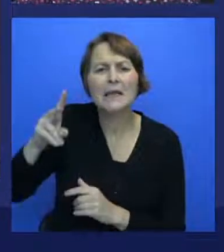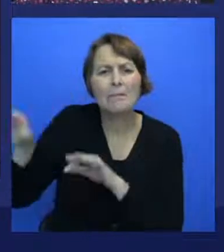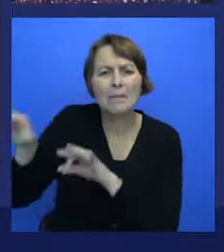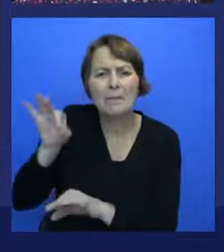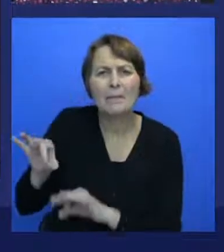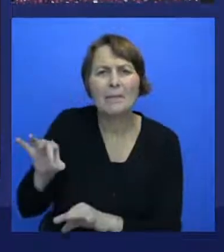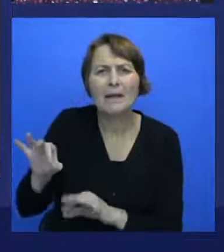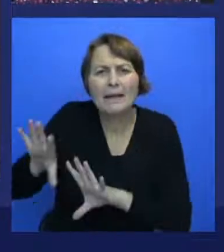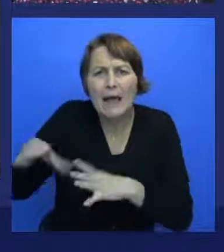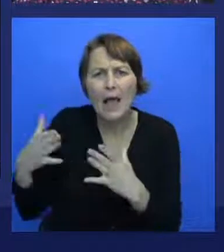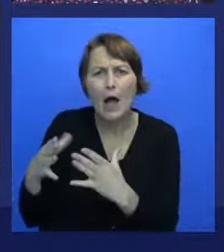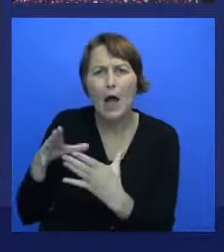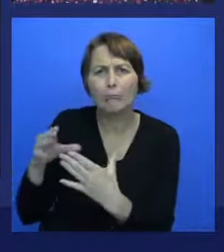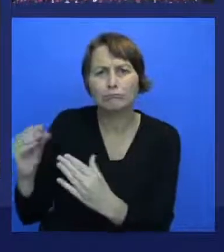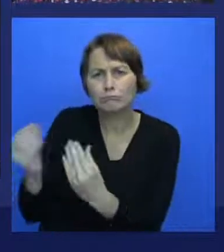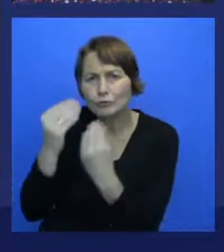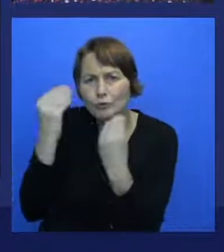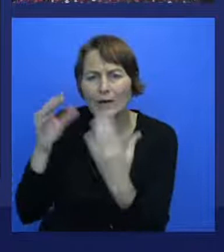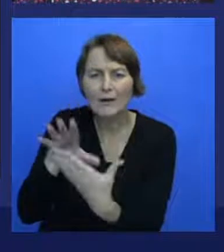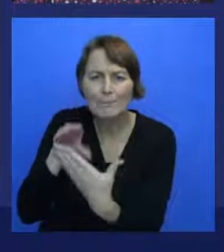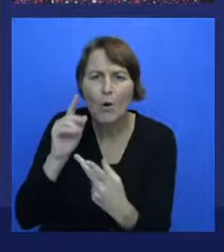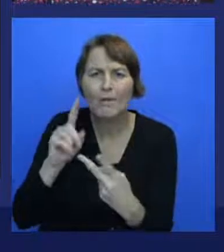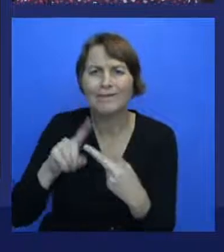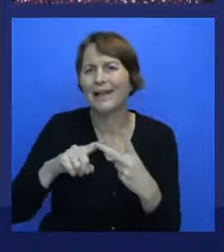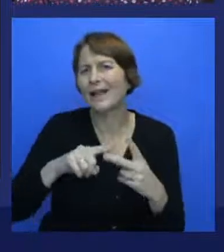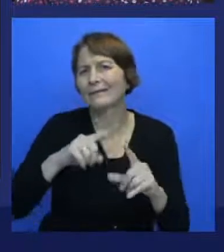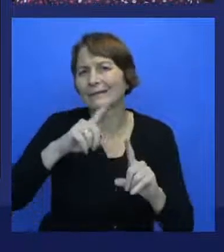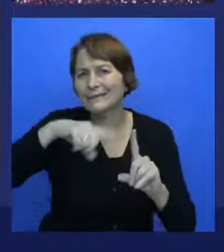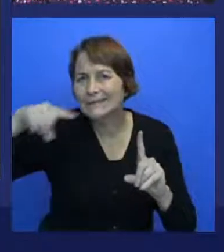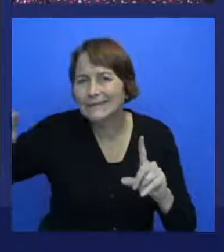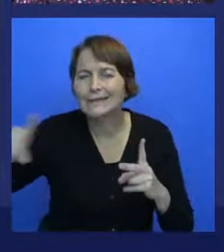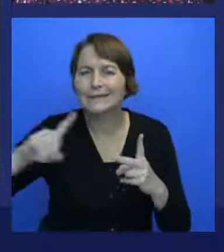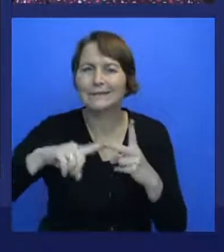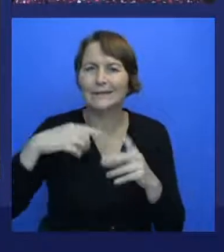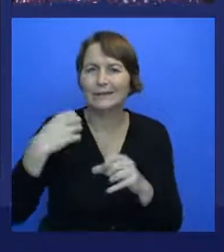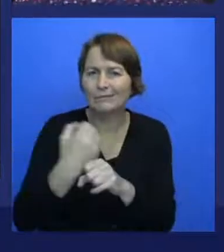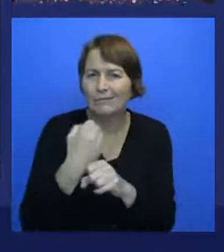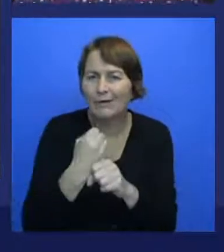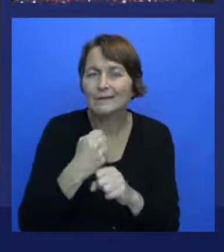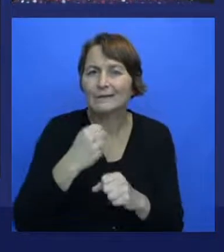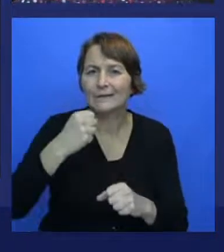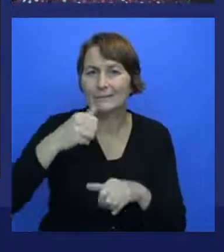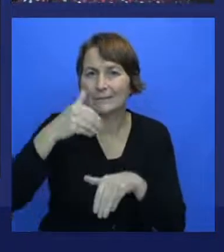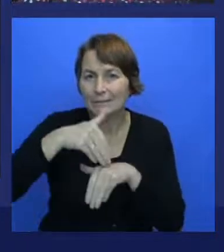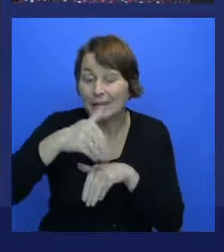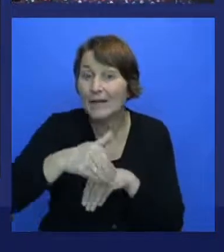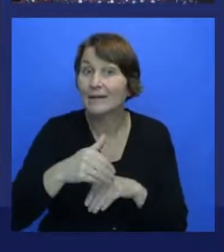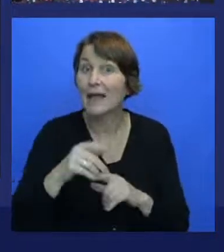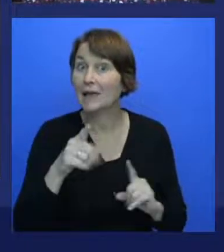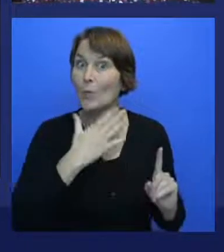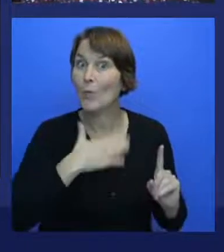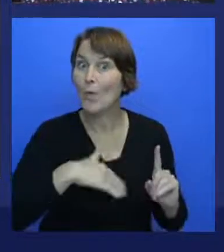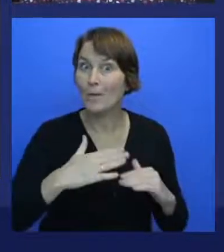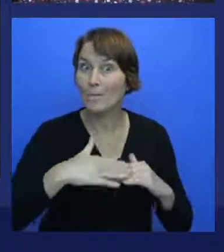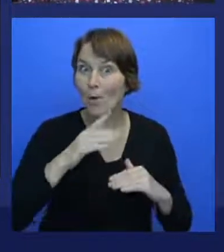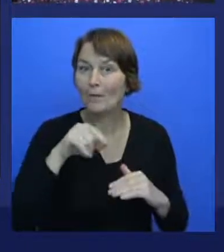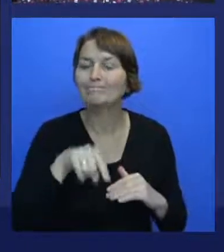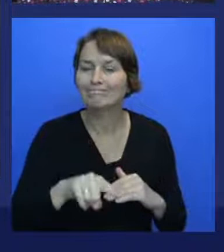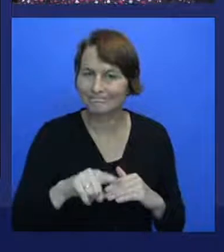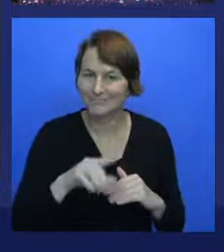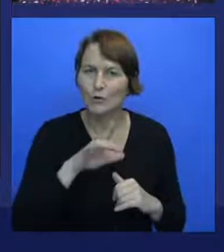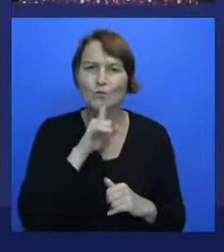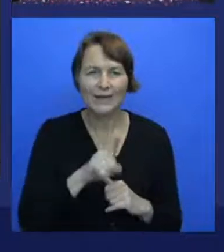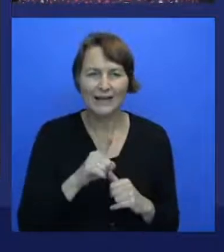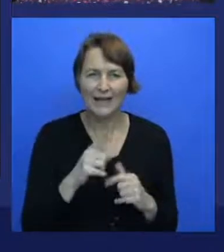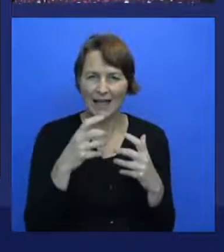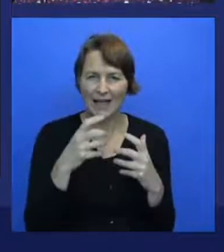feature selection, statistical functions to summarize data, and then the thing that people are most interested in, the machine learning algorithms that you can use